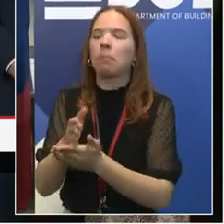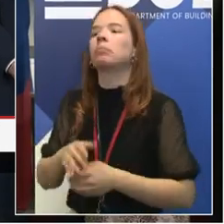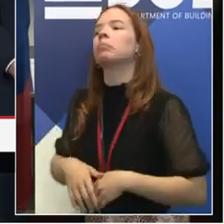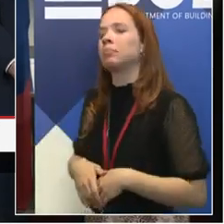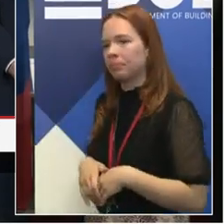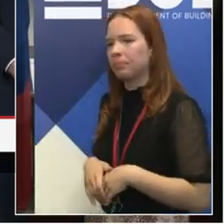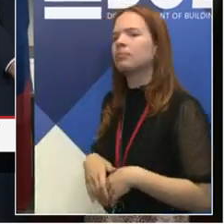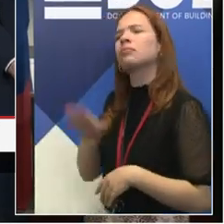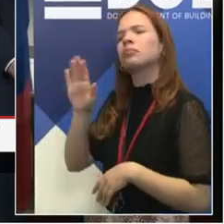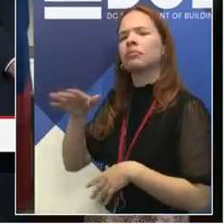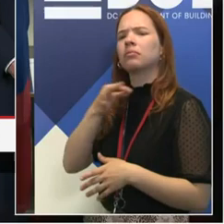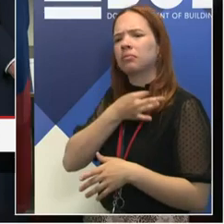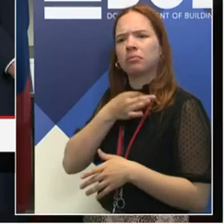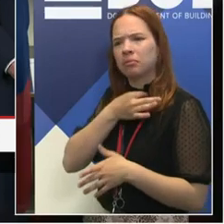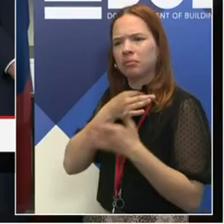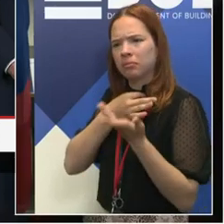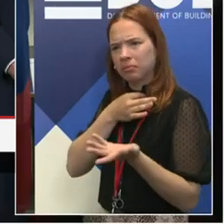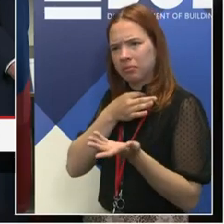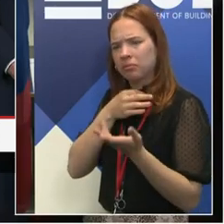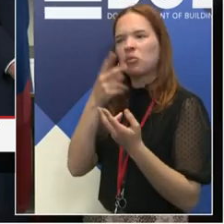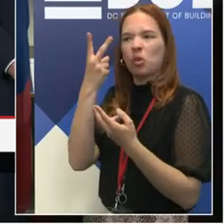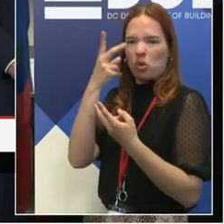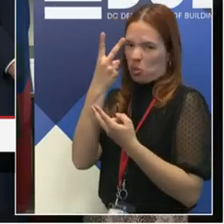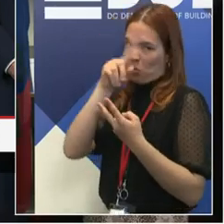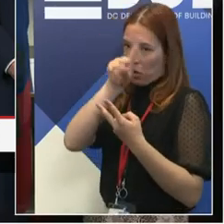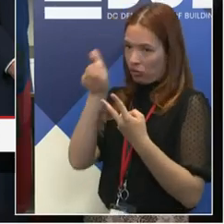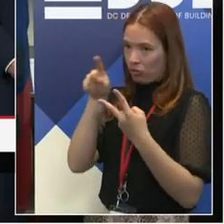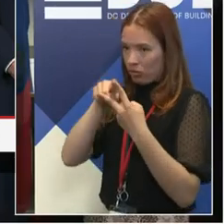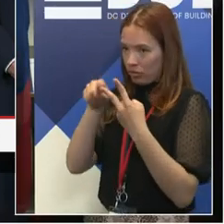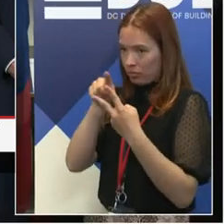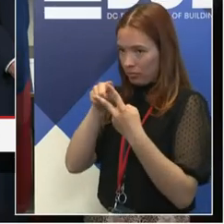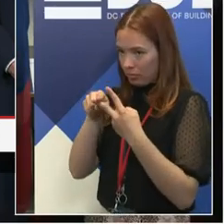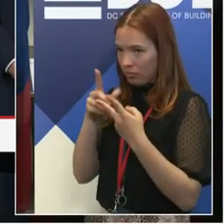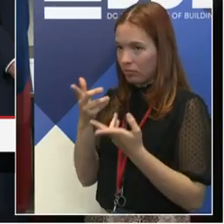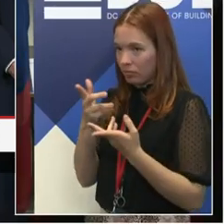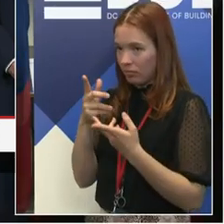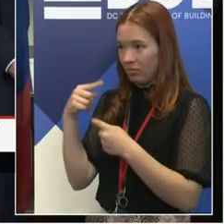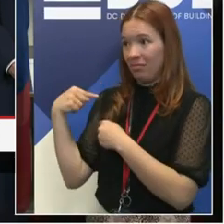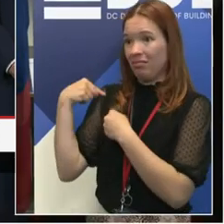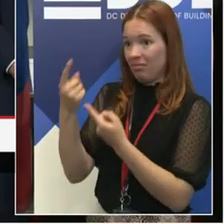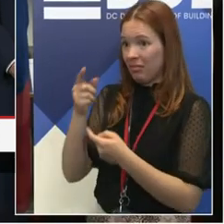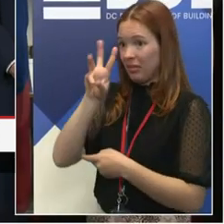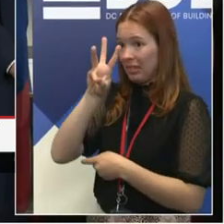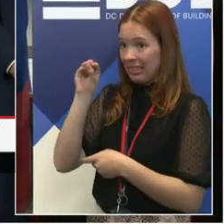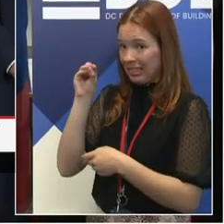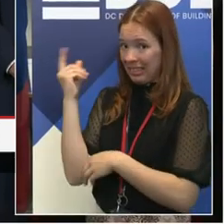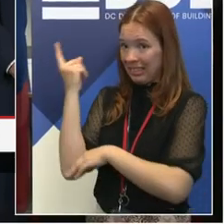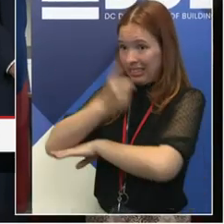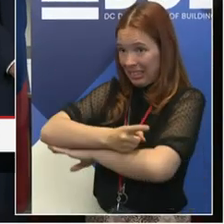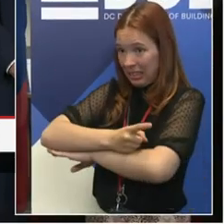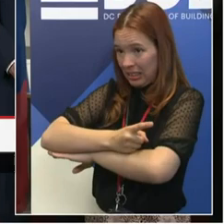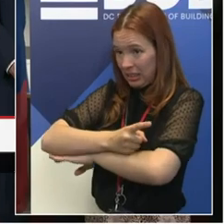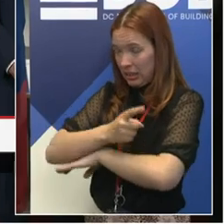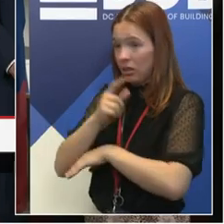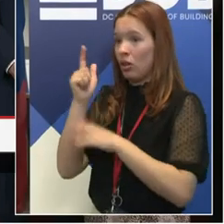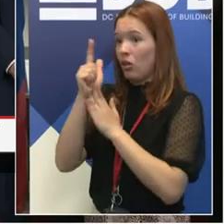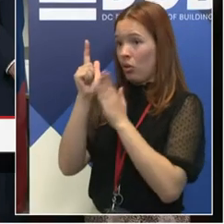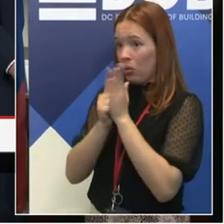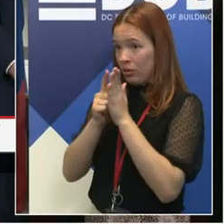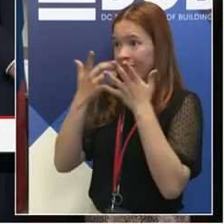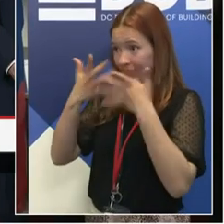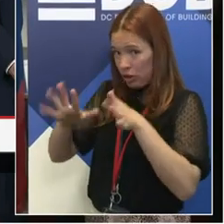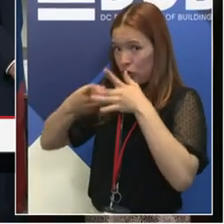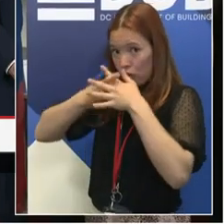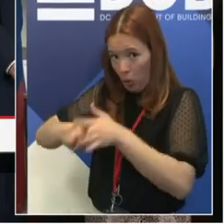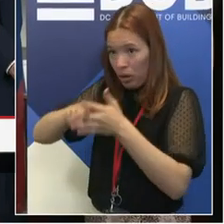by my count, today is 60 days since your attorneys began the investigation into your former deputy mayor, and at that time they told us 60